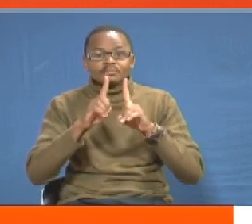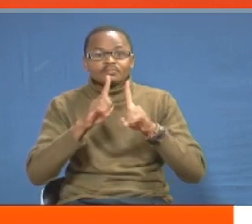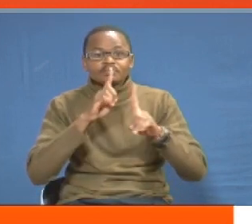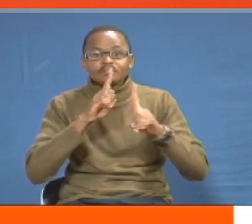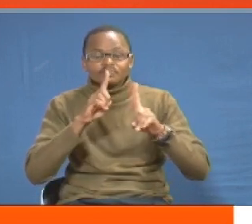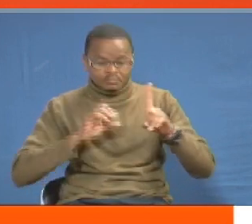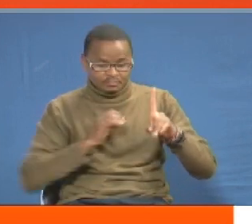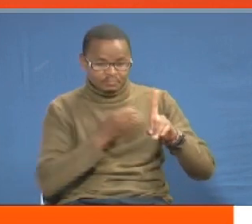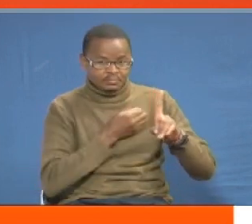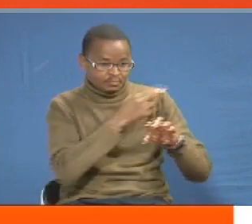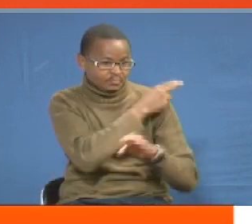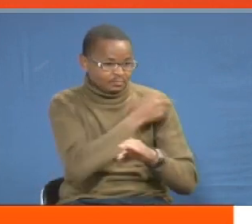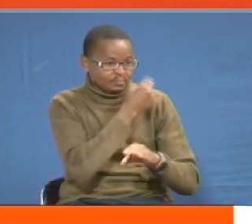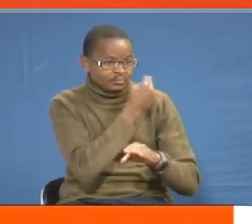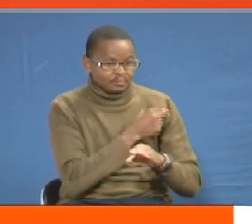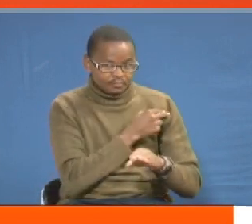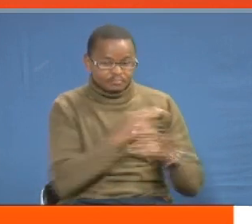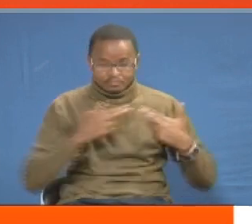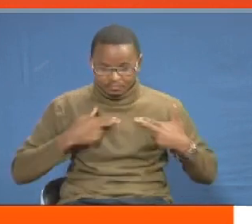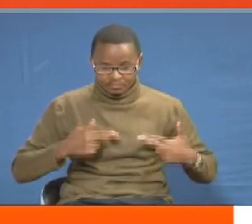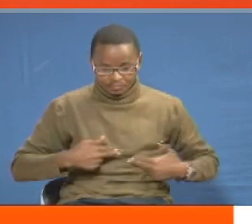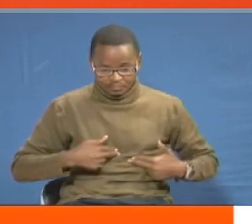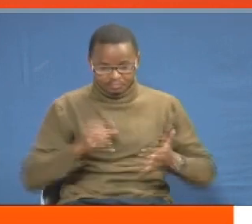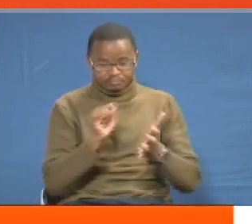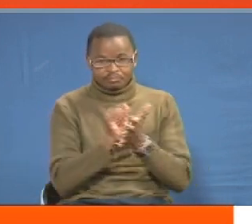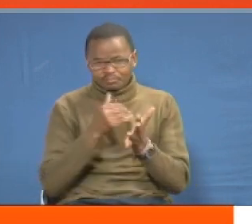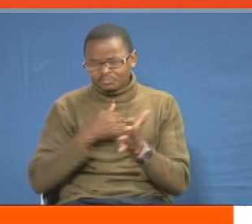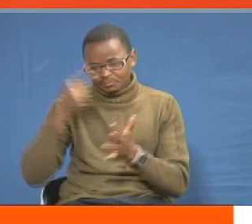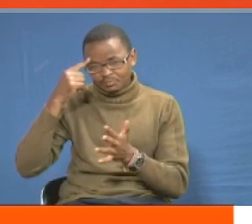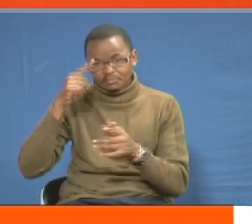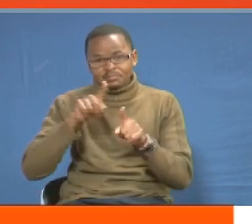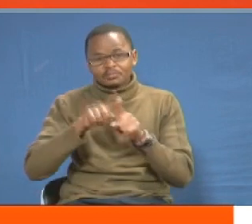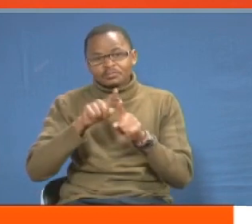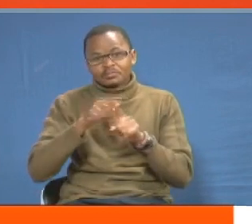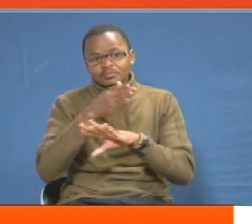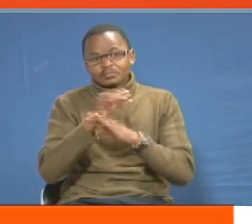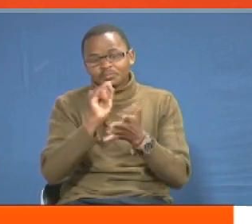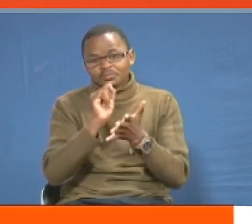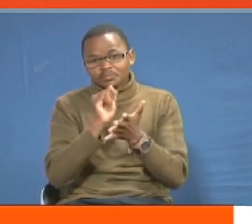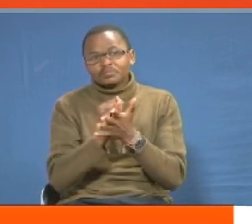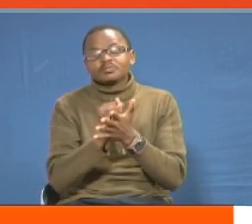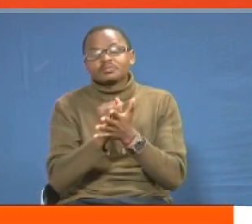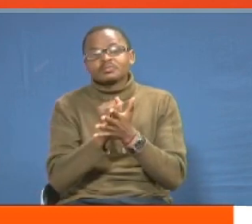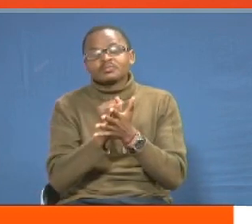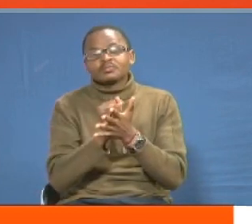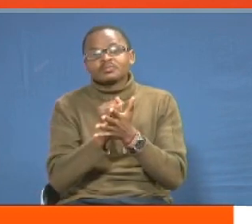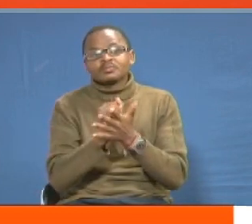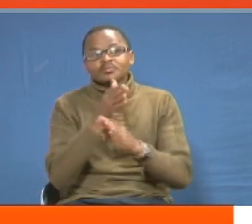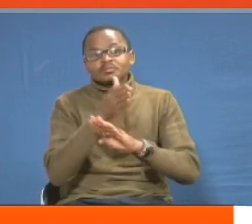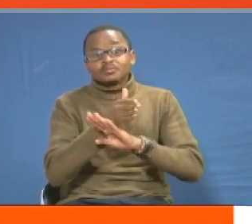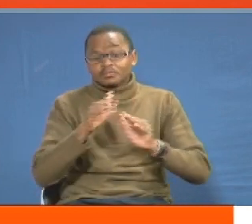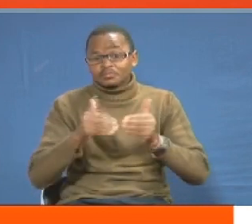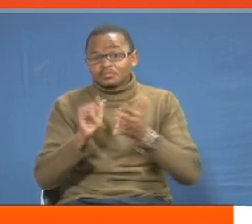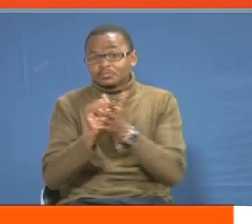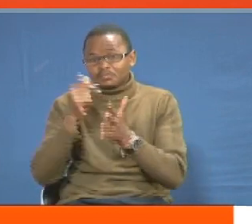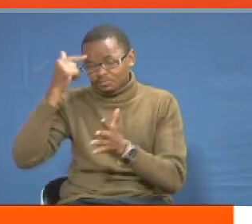talking about our hospitals and we are talking about the health of the women and the girls, now, remember FGM is also a threat to